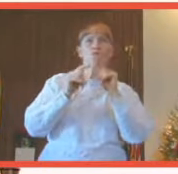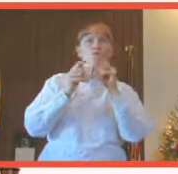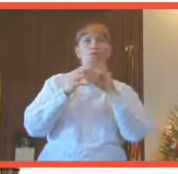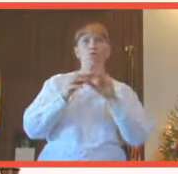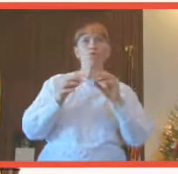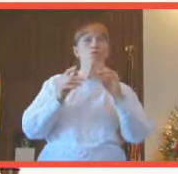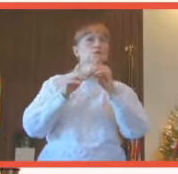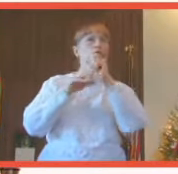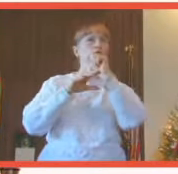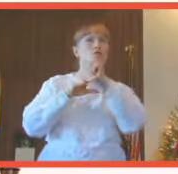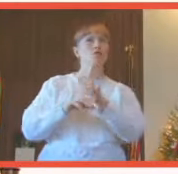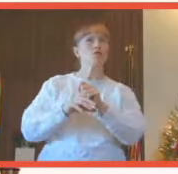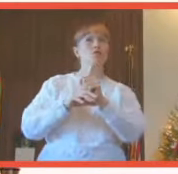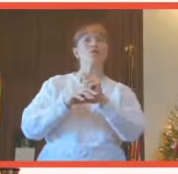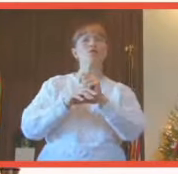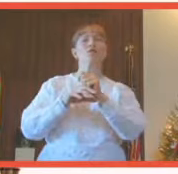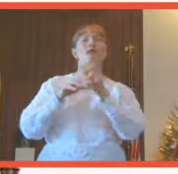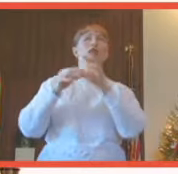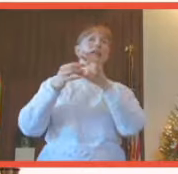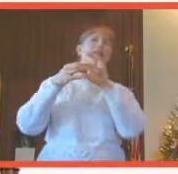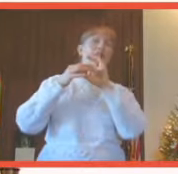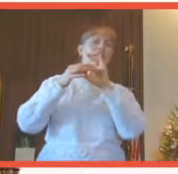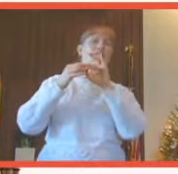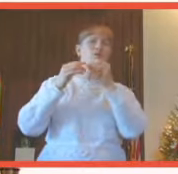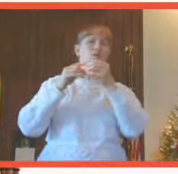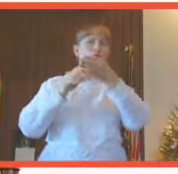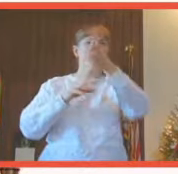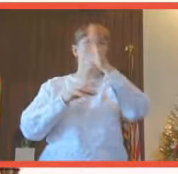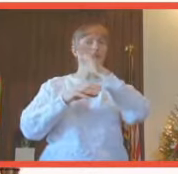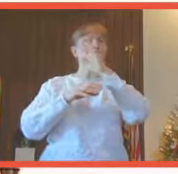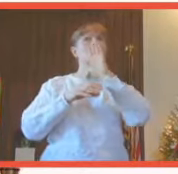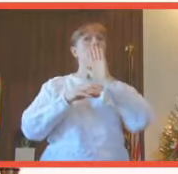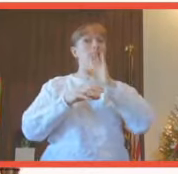to God, to the Heavenly Father.